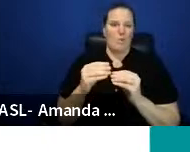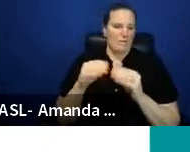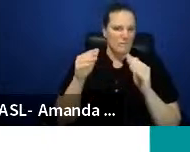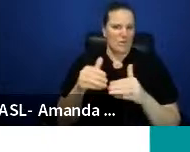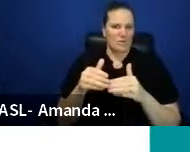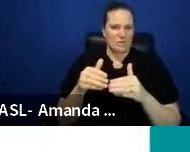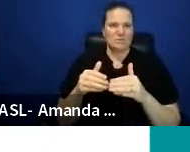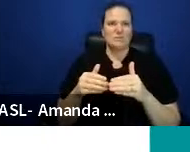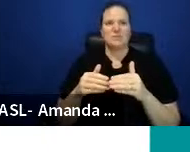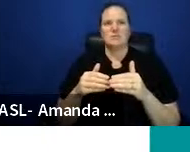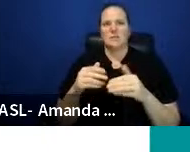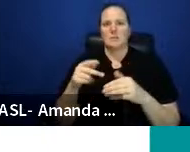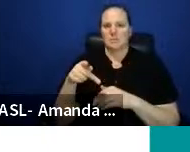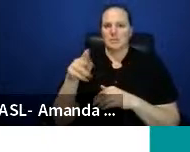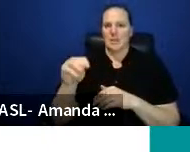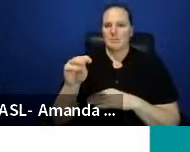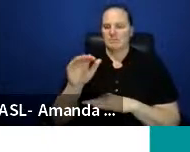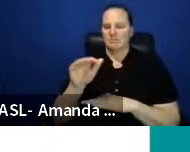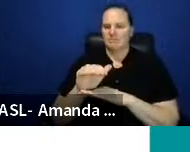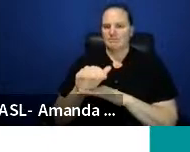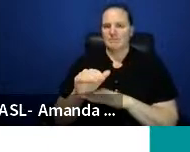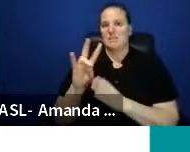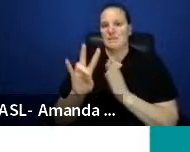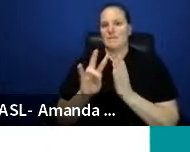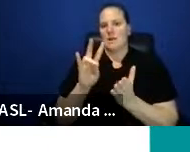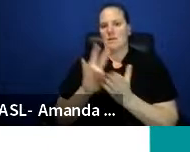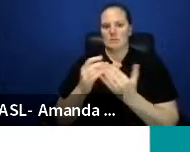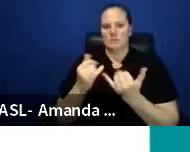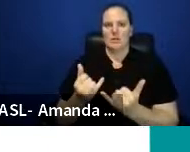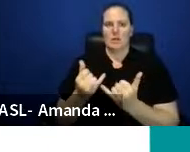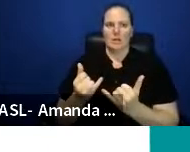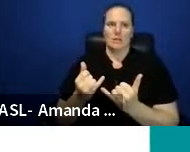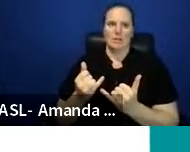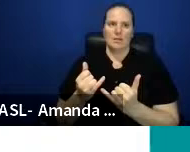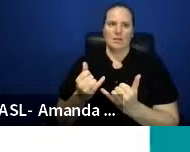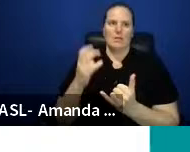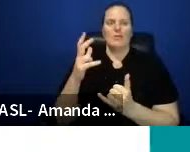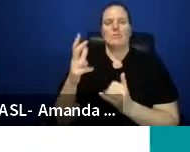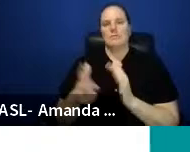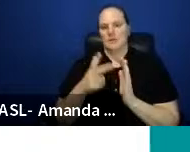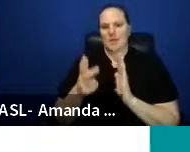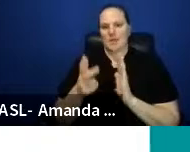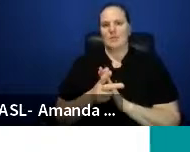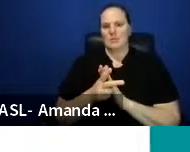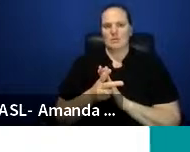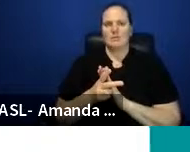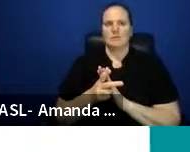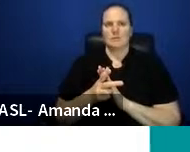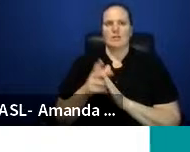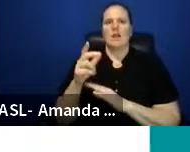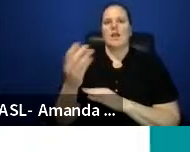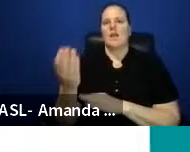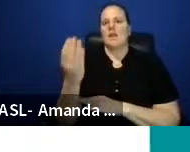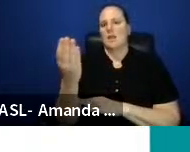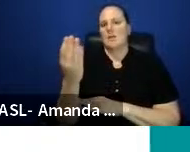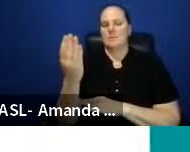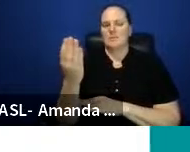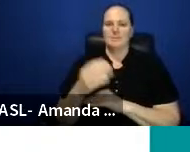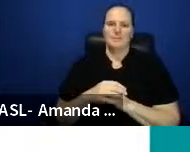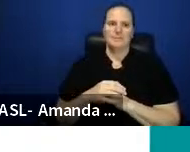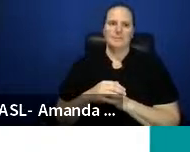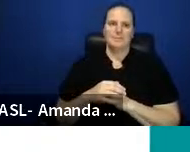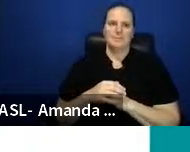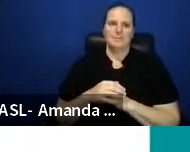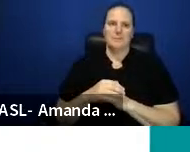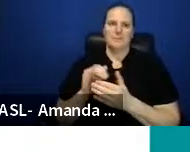focused in the PM peak. So it's 7 hours today in the PM peak, and it's 3 hours in the AM peak. This does kind of get